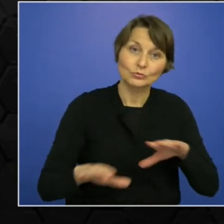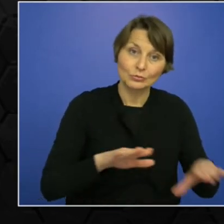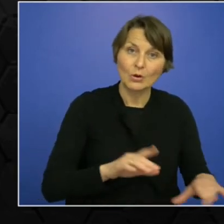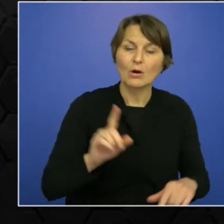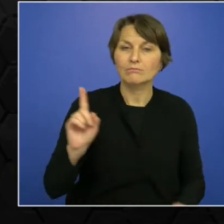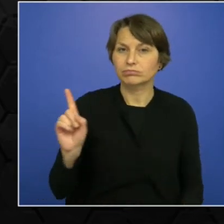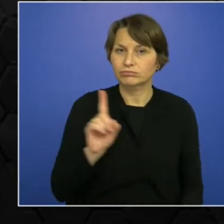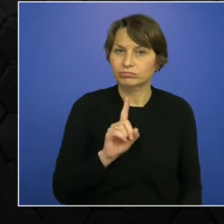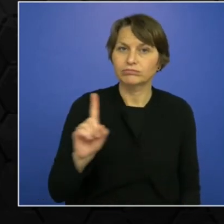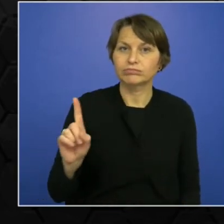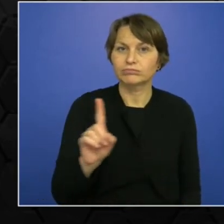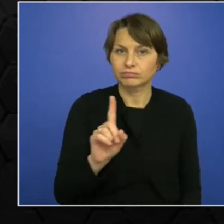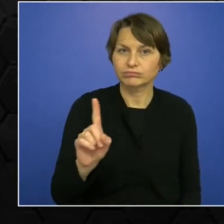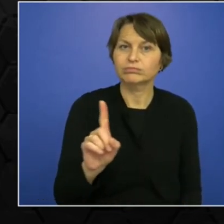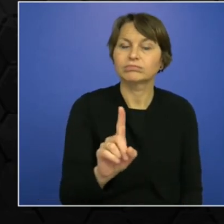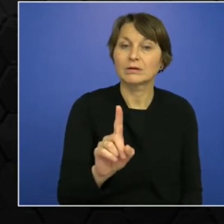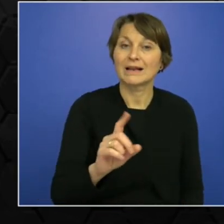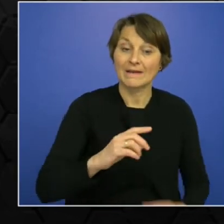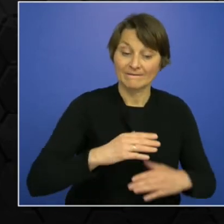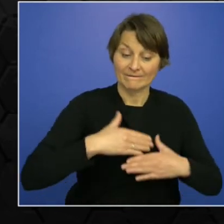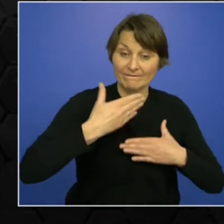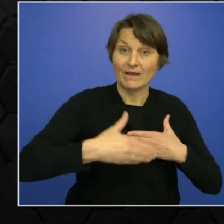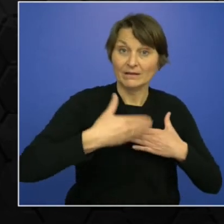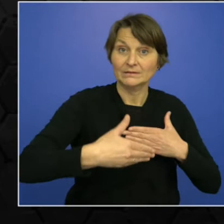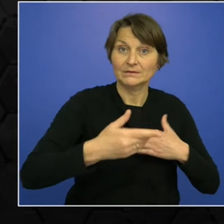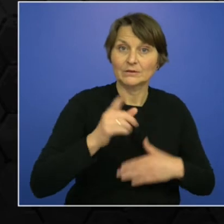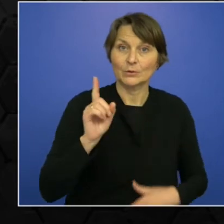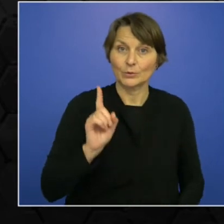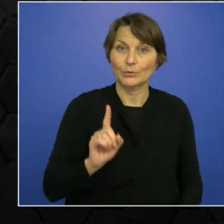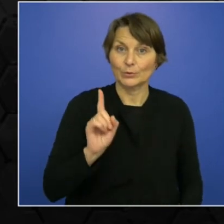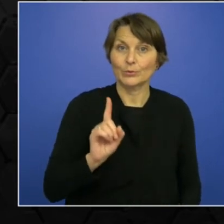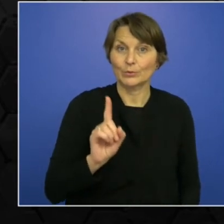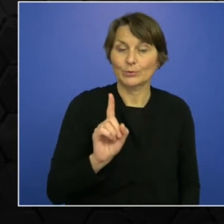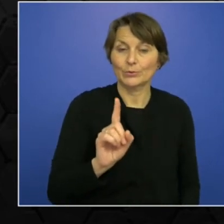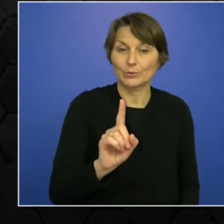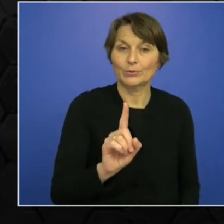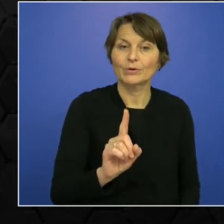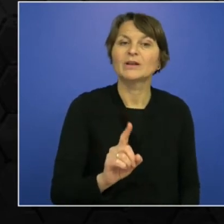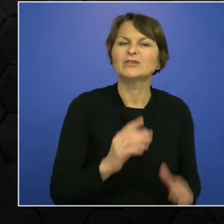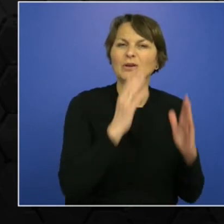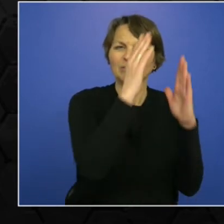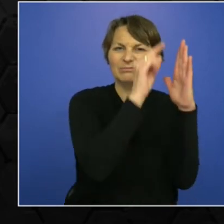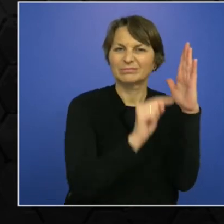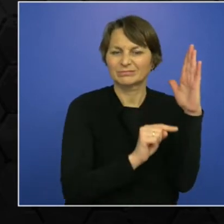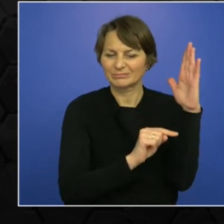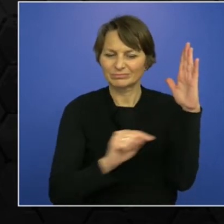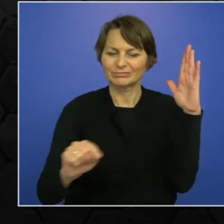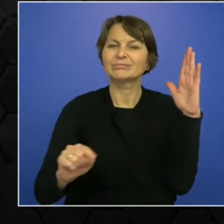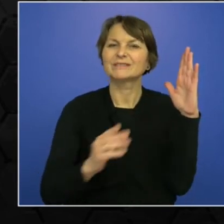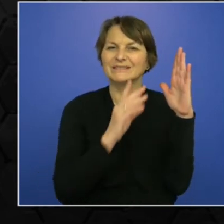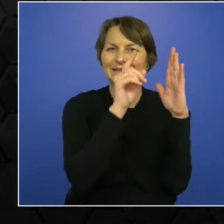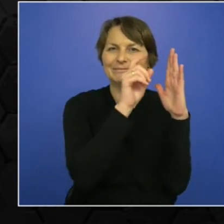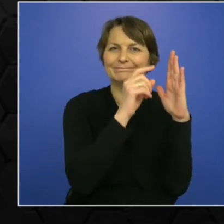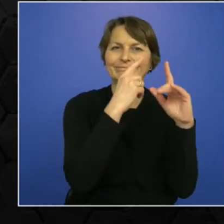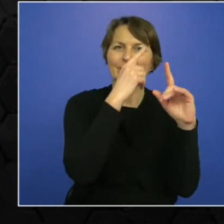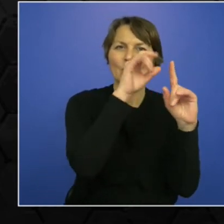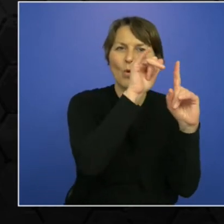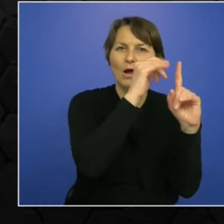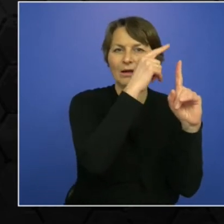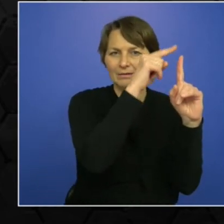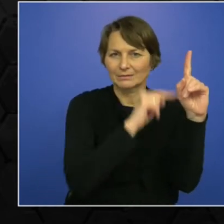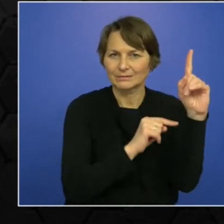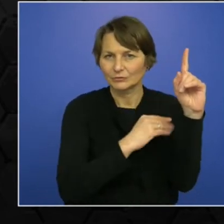measures acceleration along the X, Y, Z axis. So that's what you're seeing